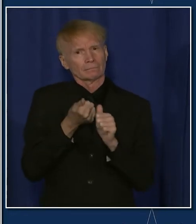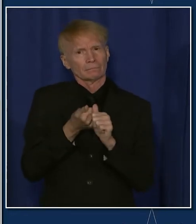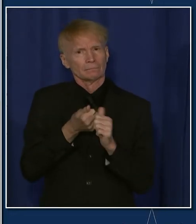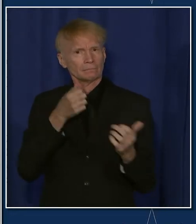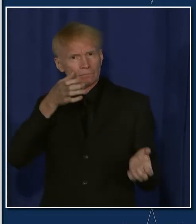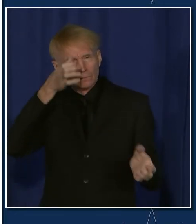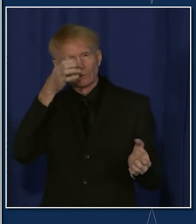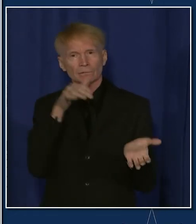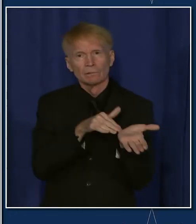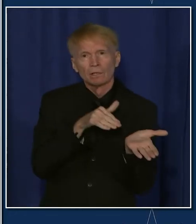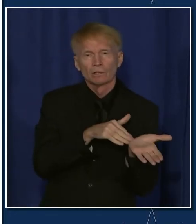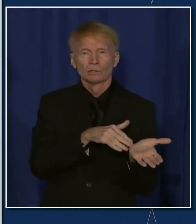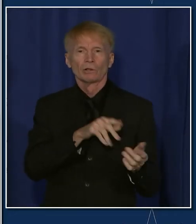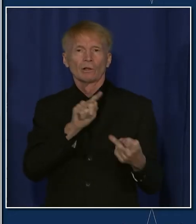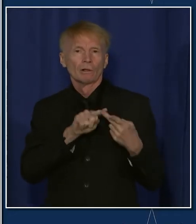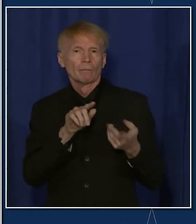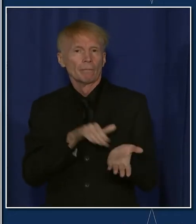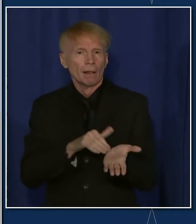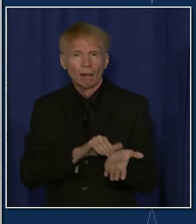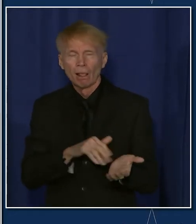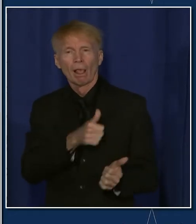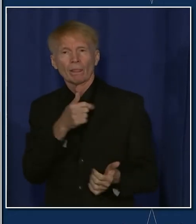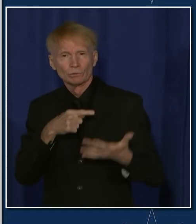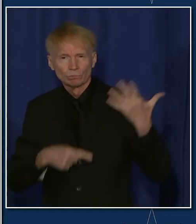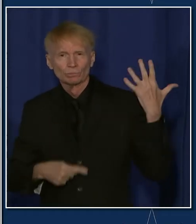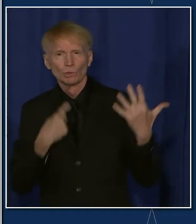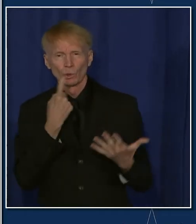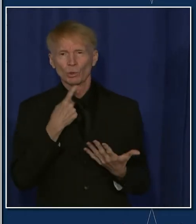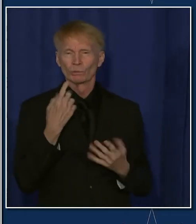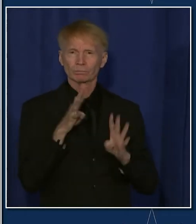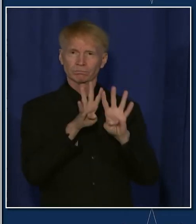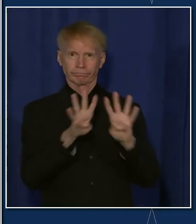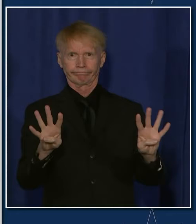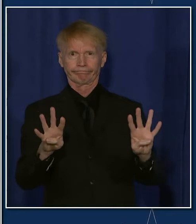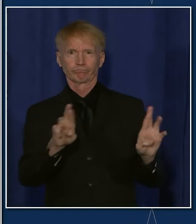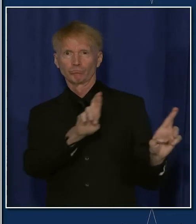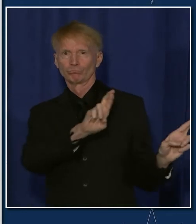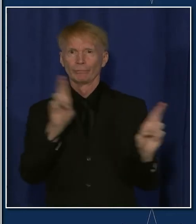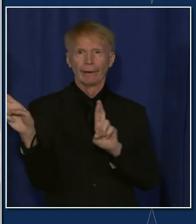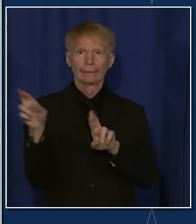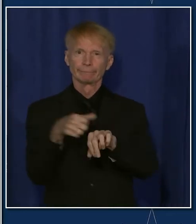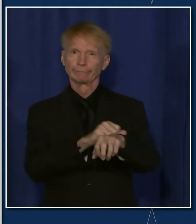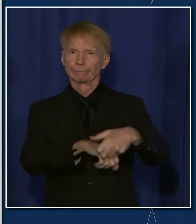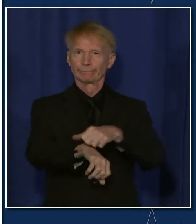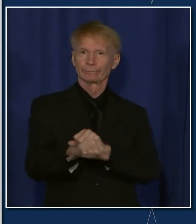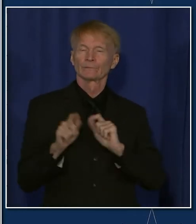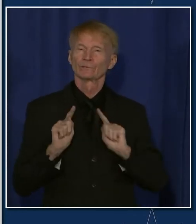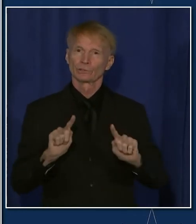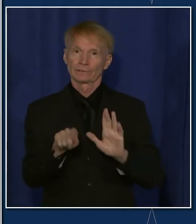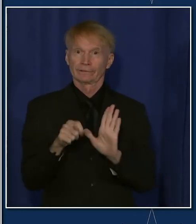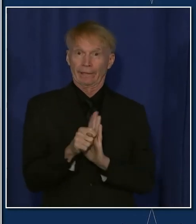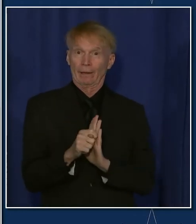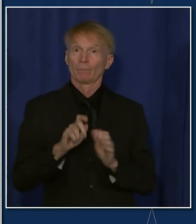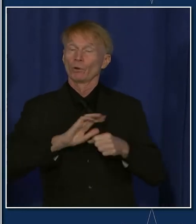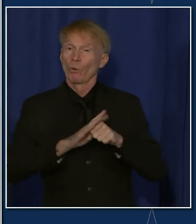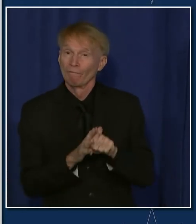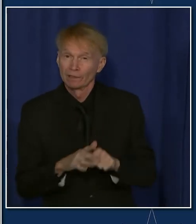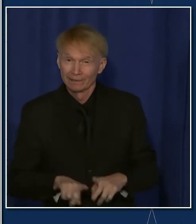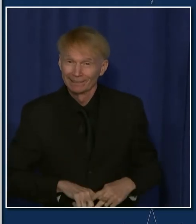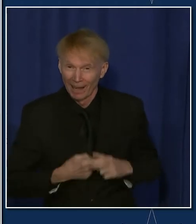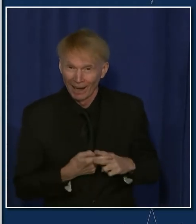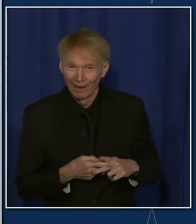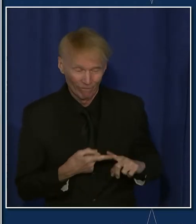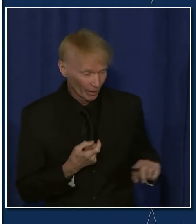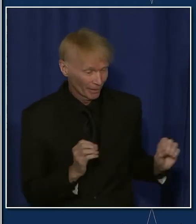academic, medical, and other, who have been in the front lines since COVID began. I remember the first